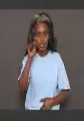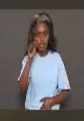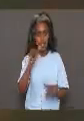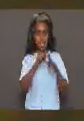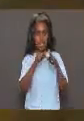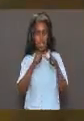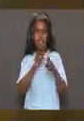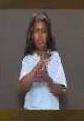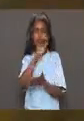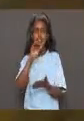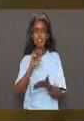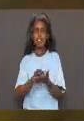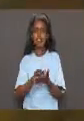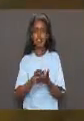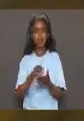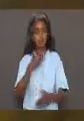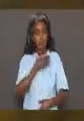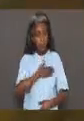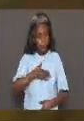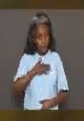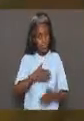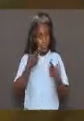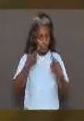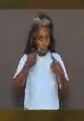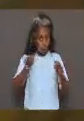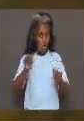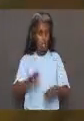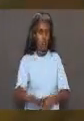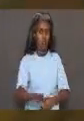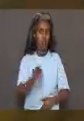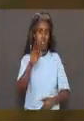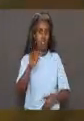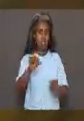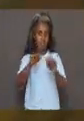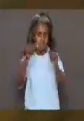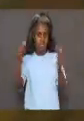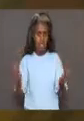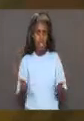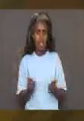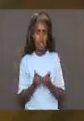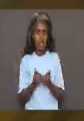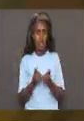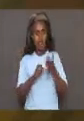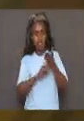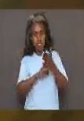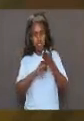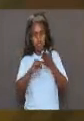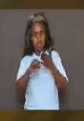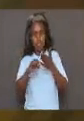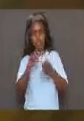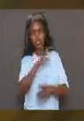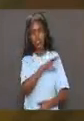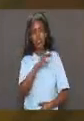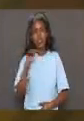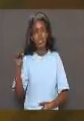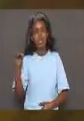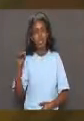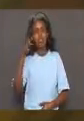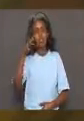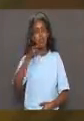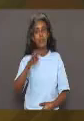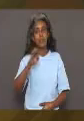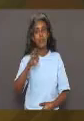center. Please try to find the area of the segment and the